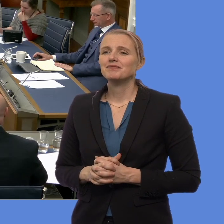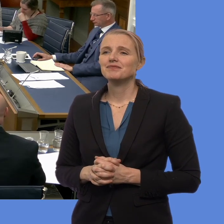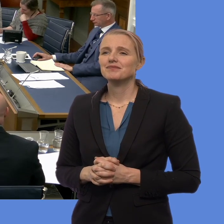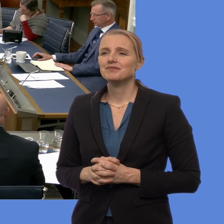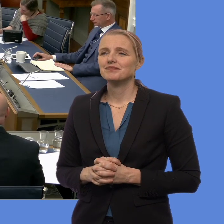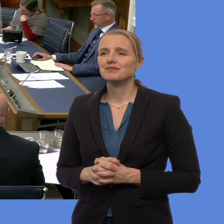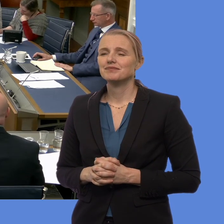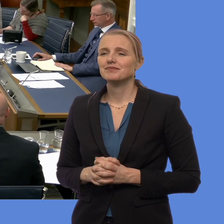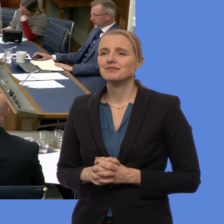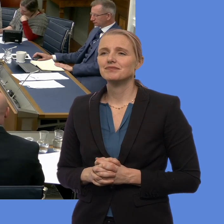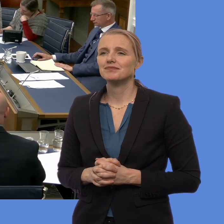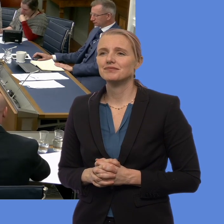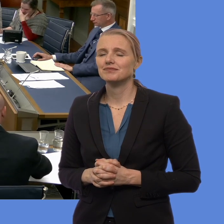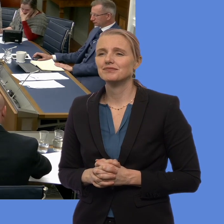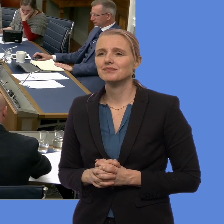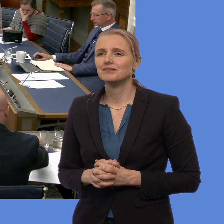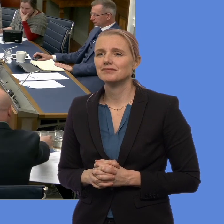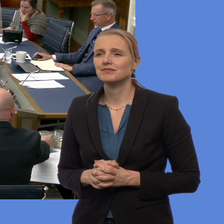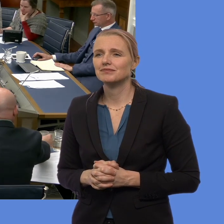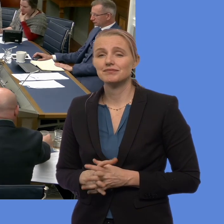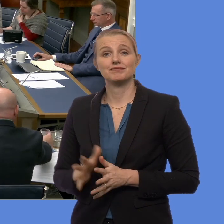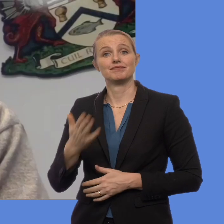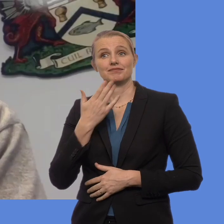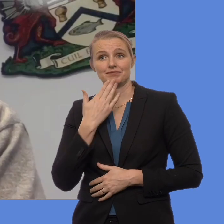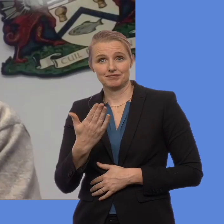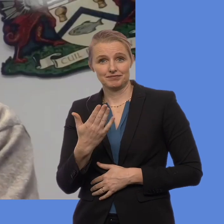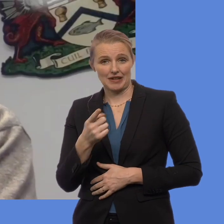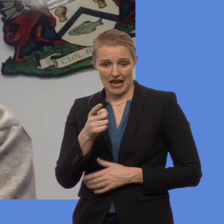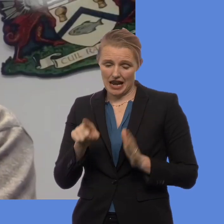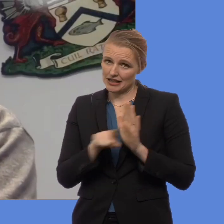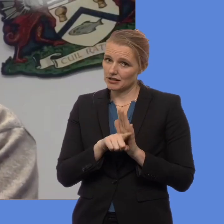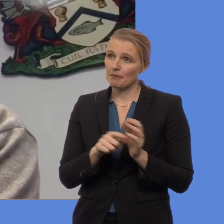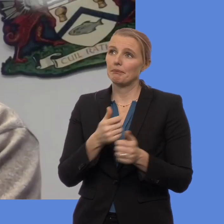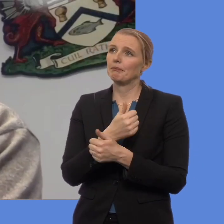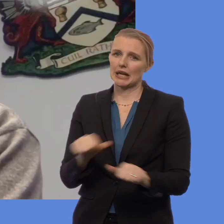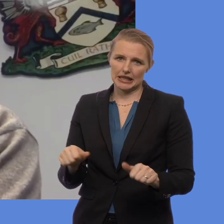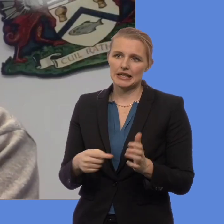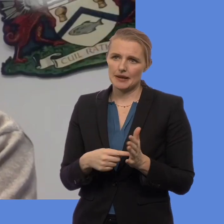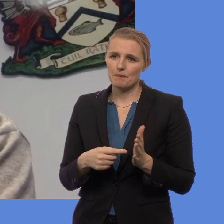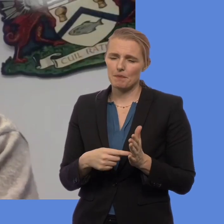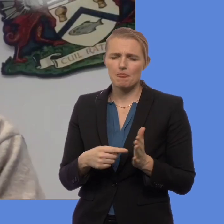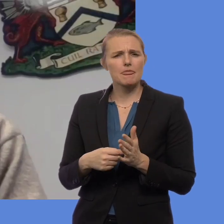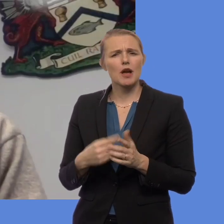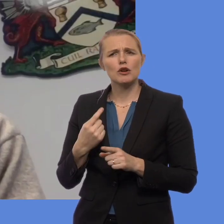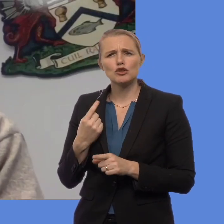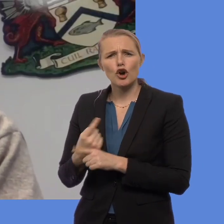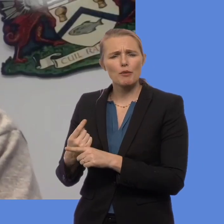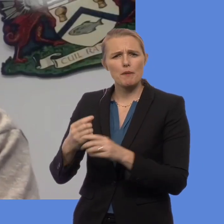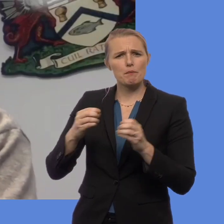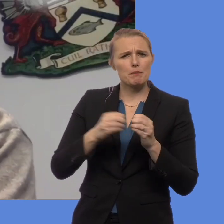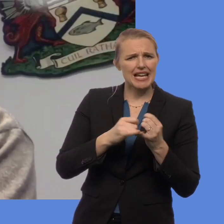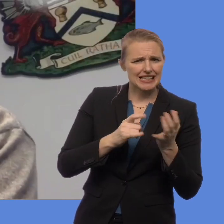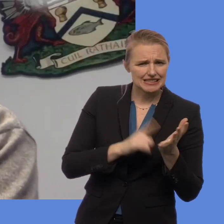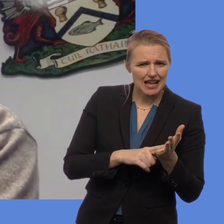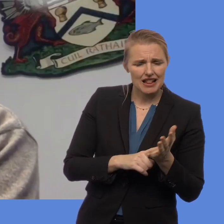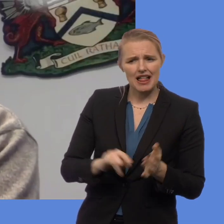much for the presentation. It's a long-awaited legislation. We talk mainly here of British Sign Language and